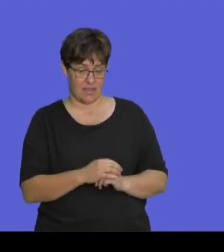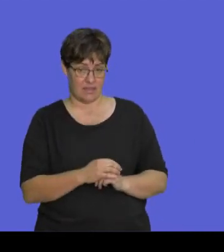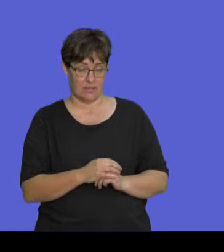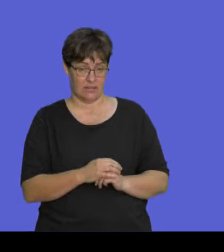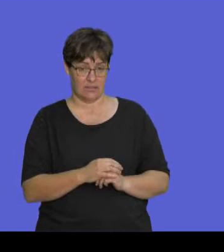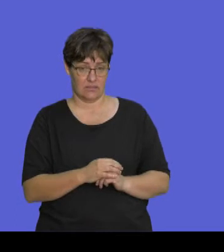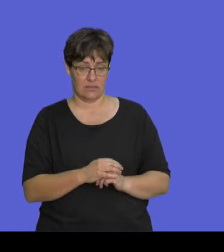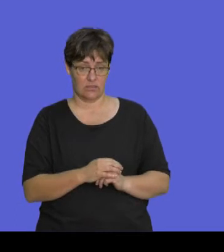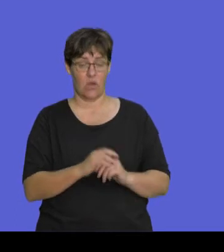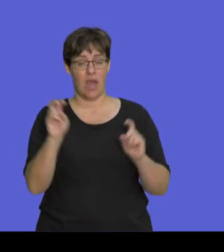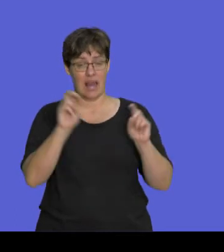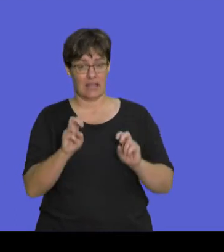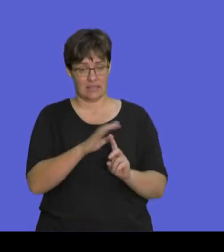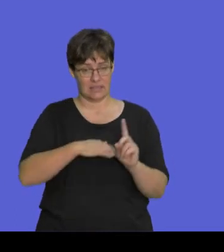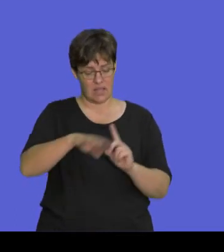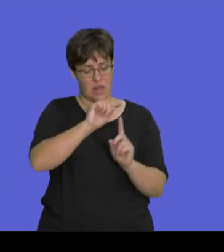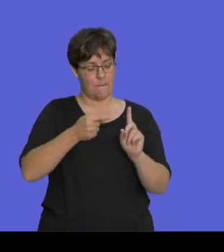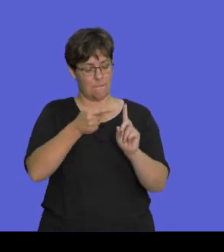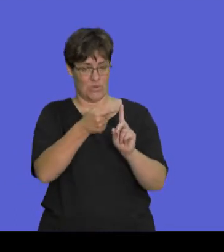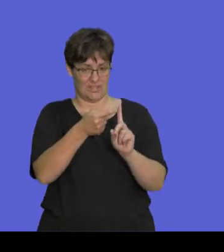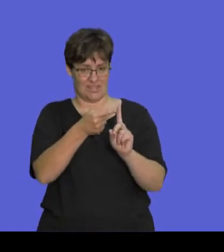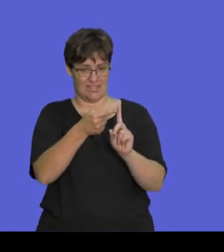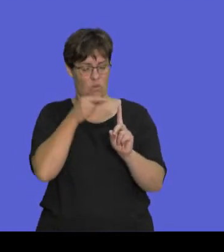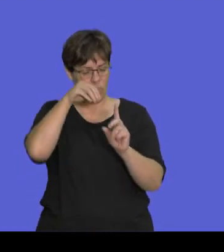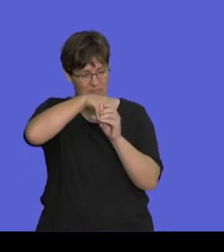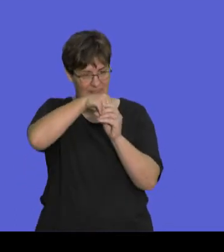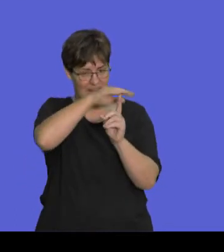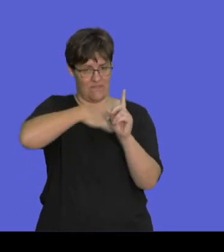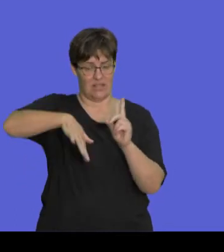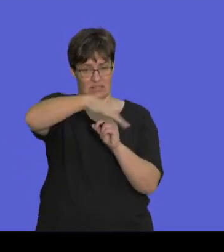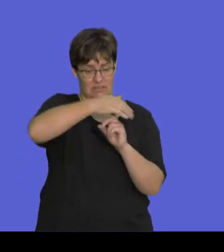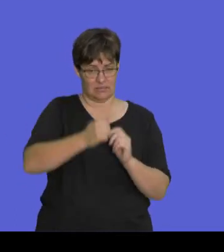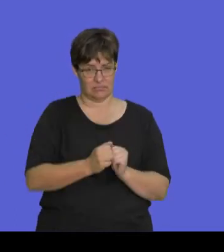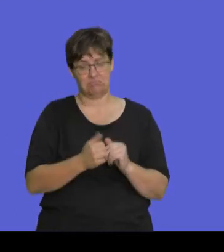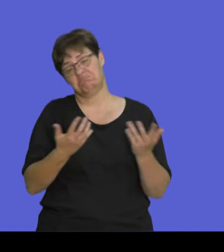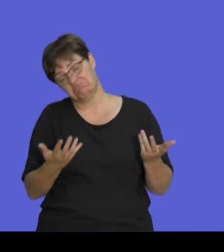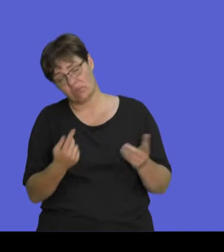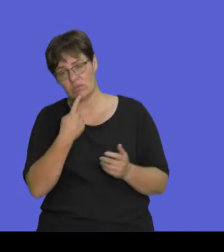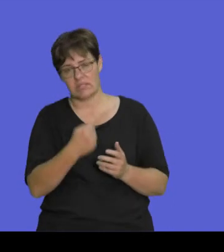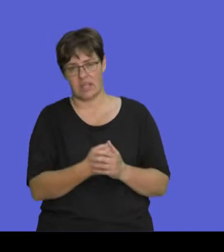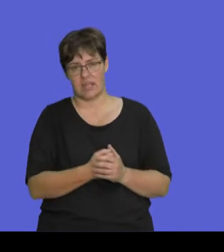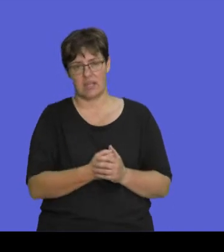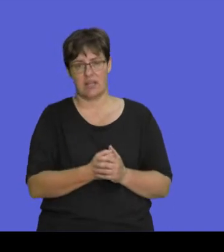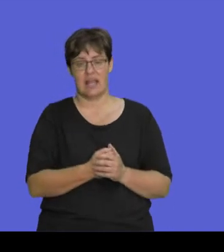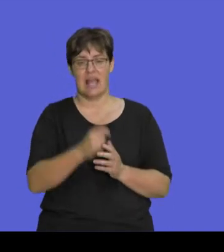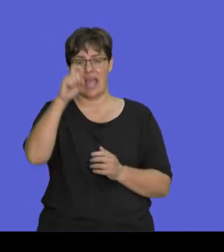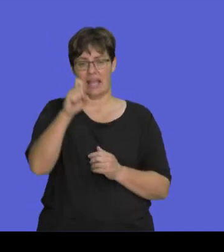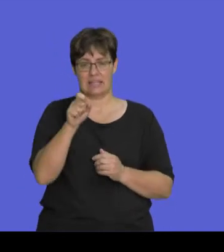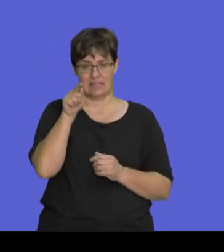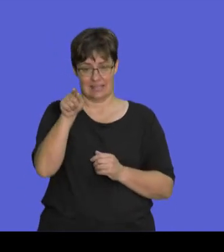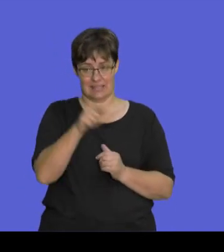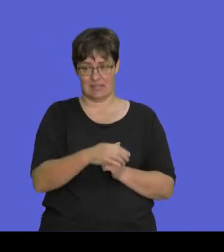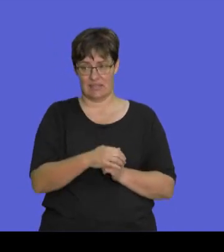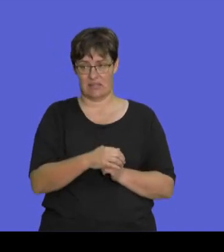electric field at a point in that field. Now, if we say, for argument's sake, we've got point X there, right, and